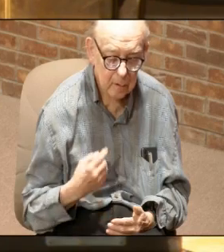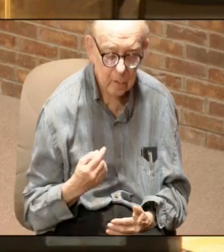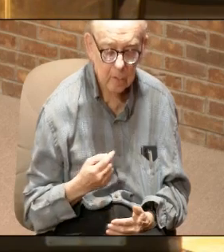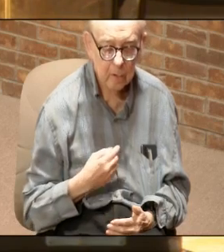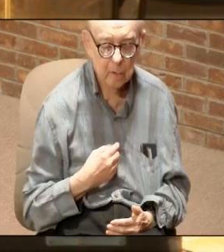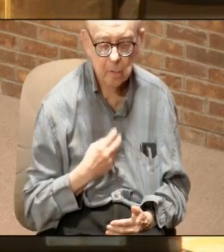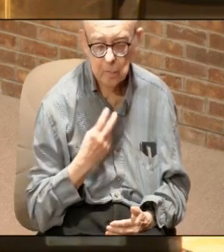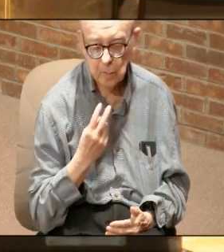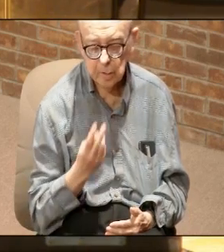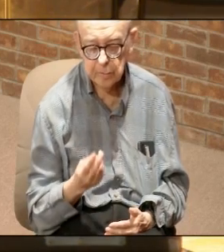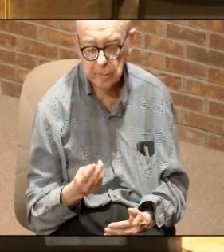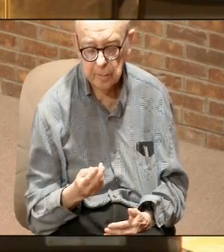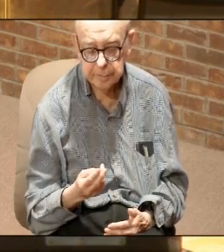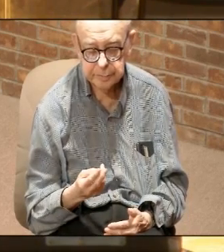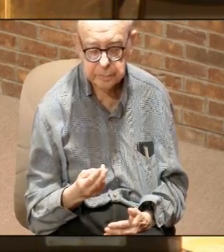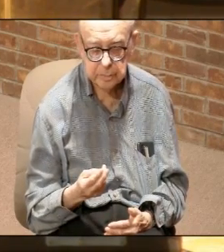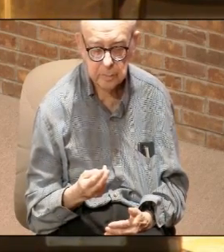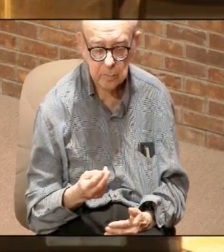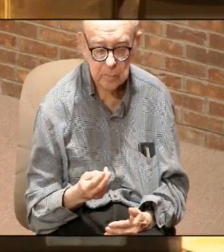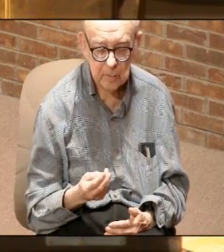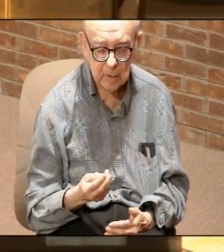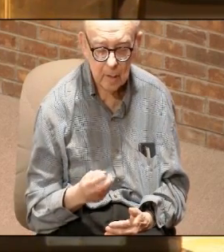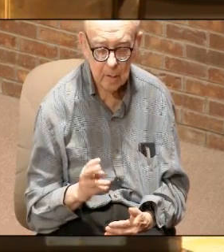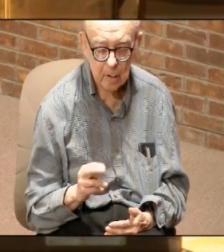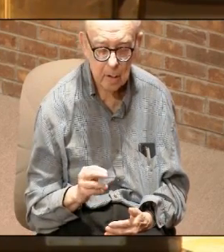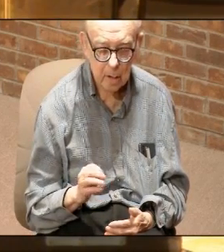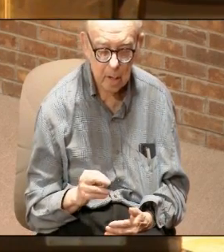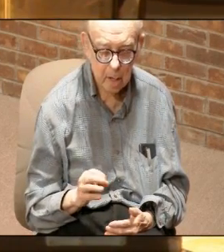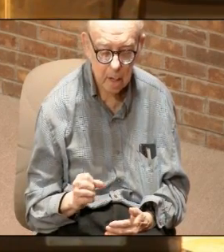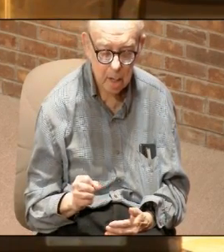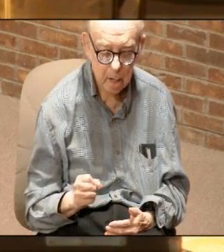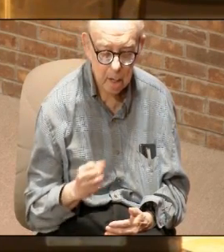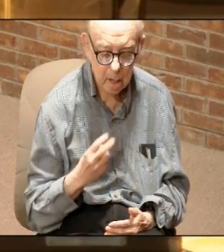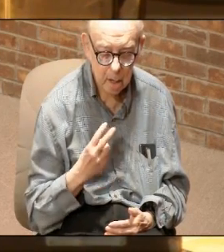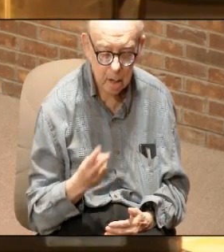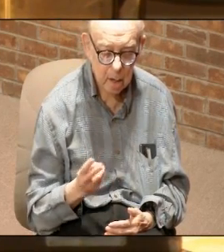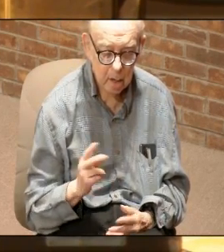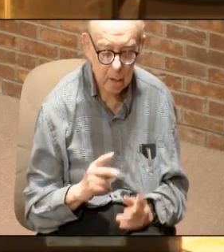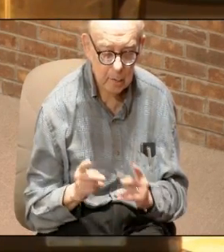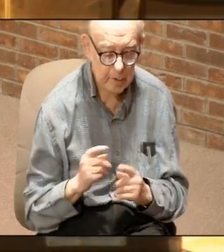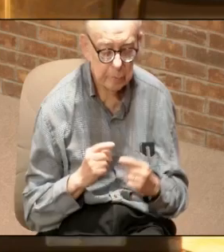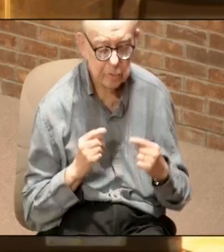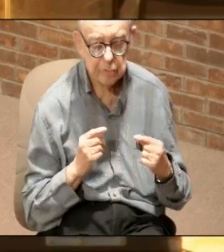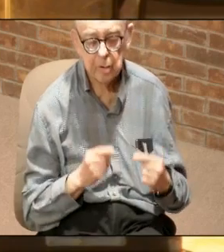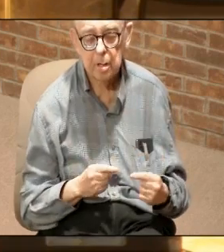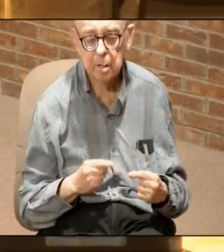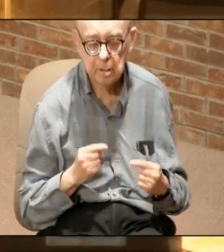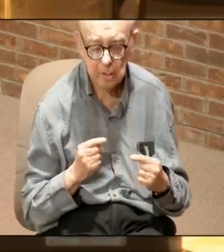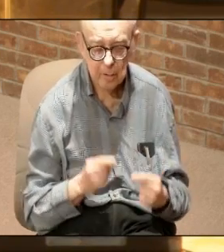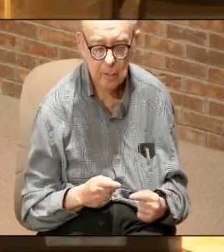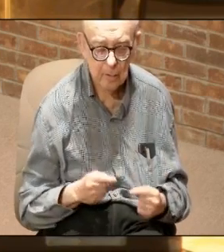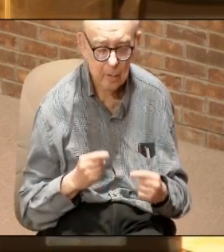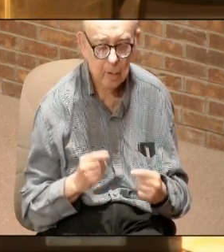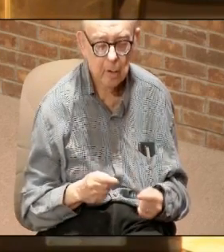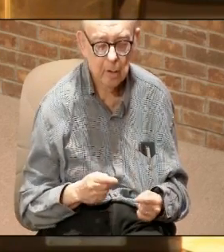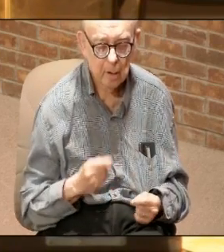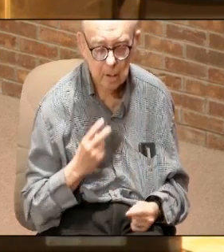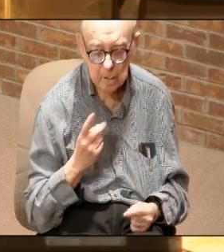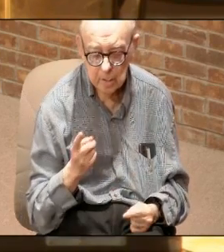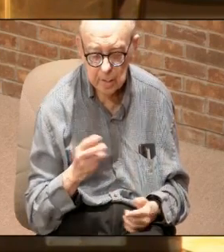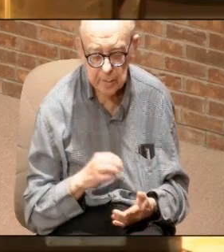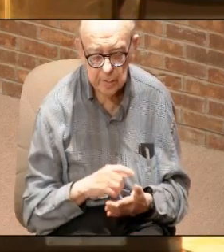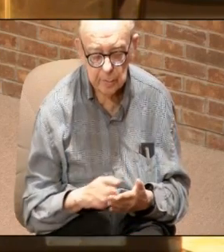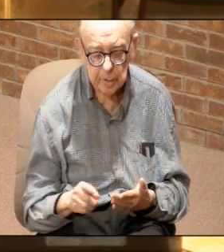We watch the news, and we watch all of the people struggling. I mean, just look at this